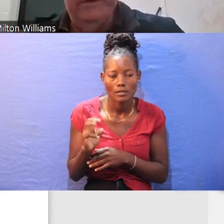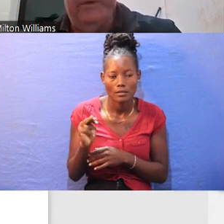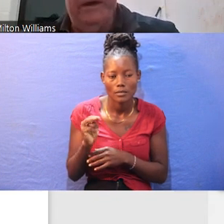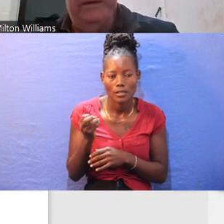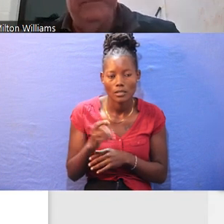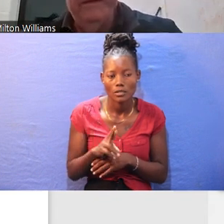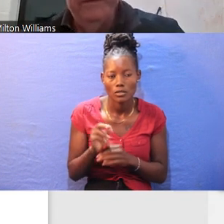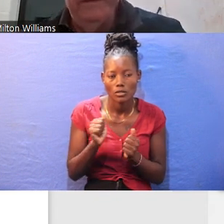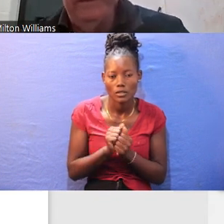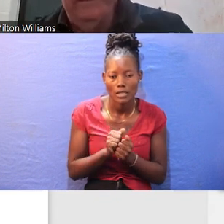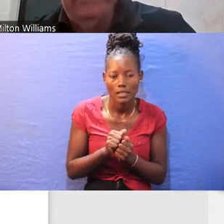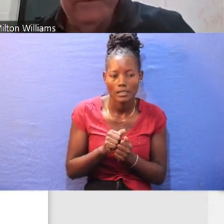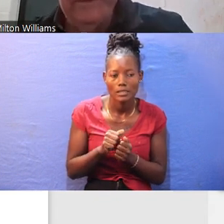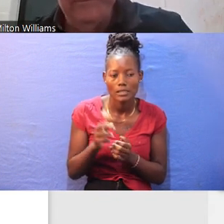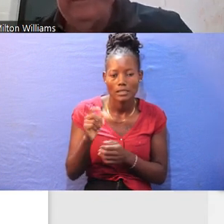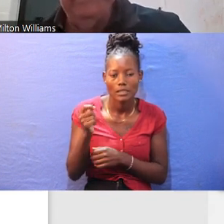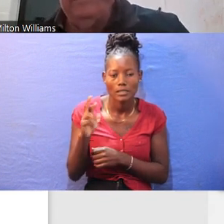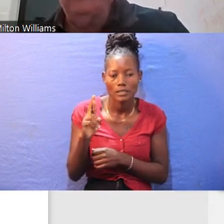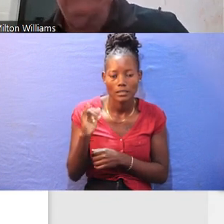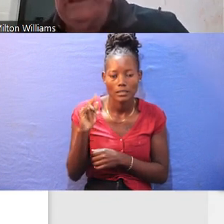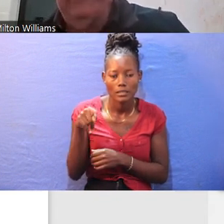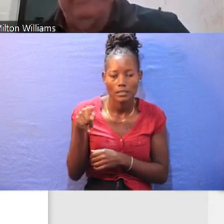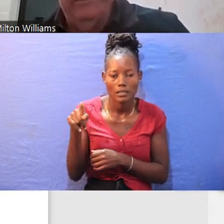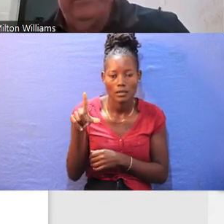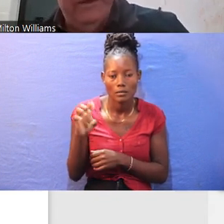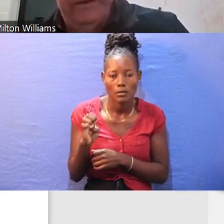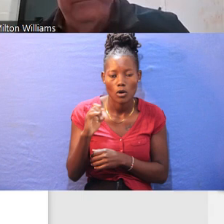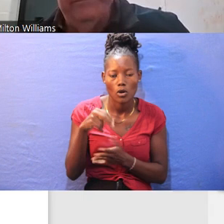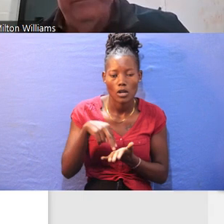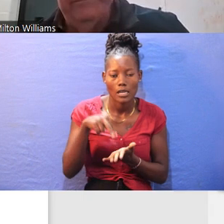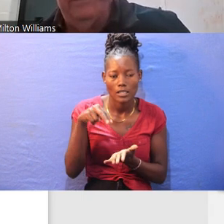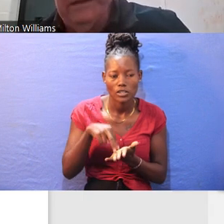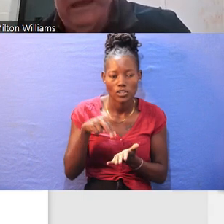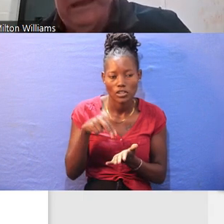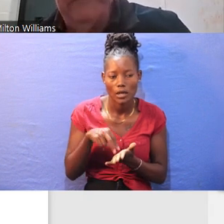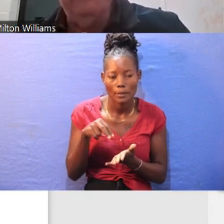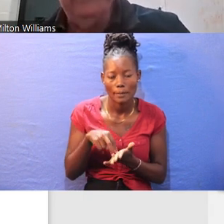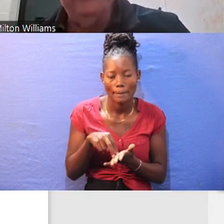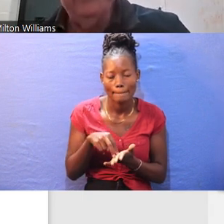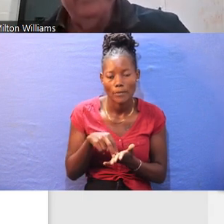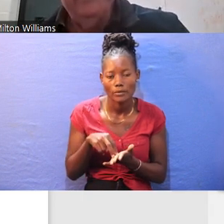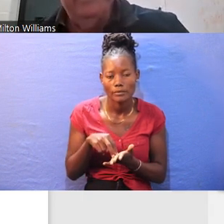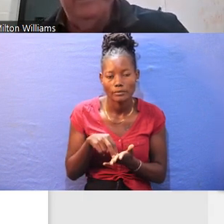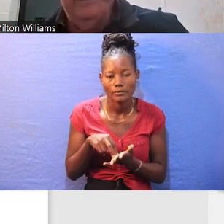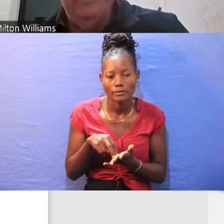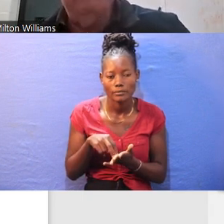you know, they'll be a little over 11 or 11 meters.